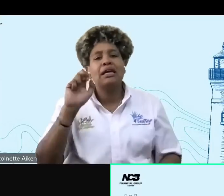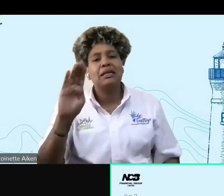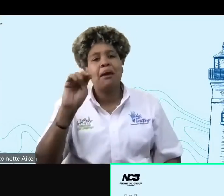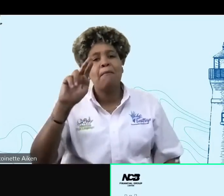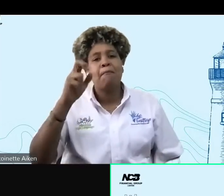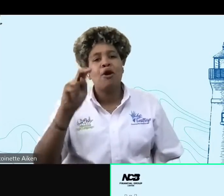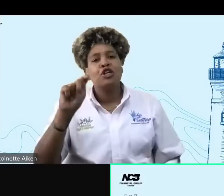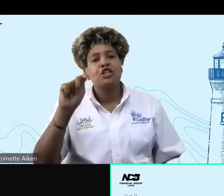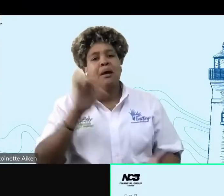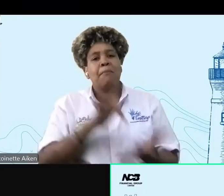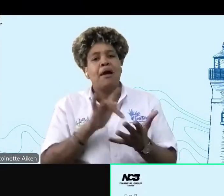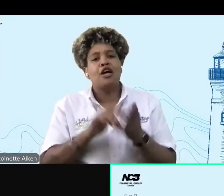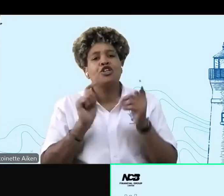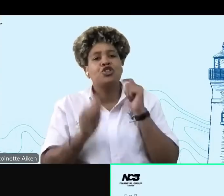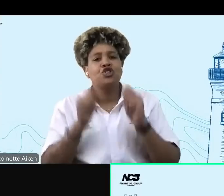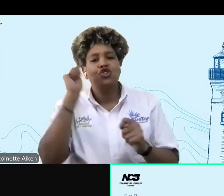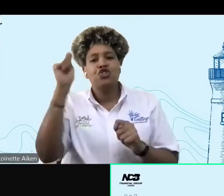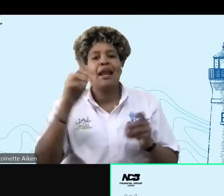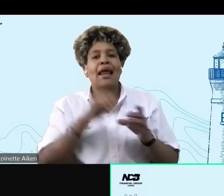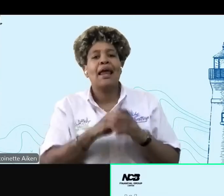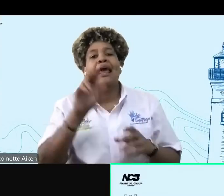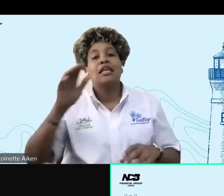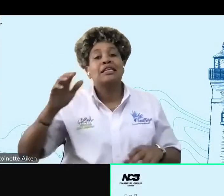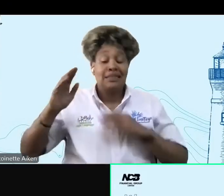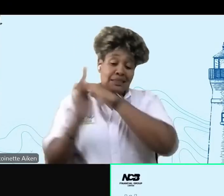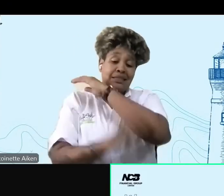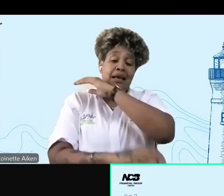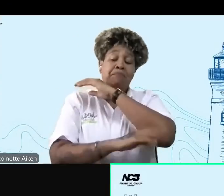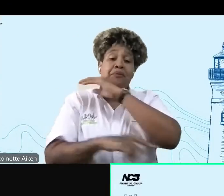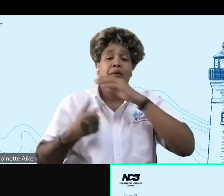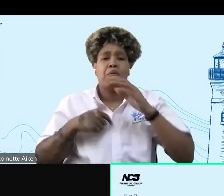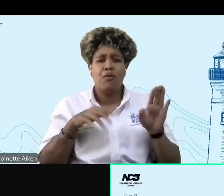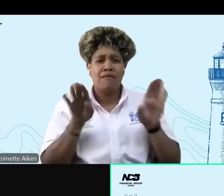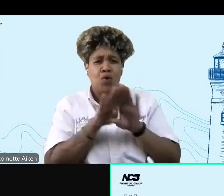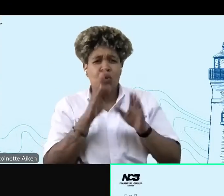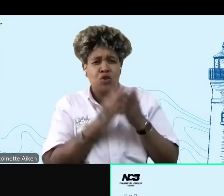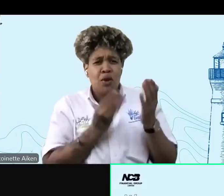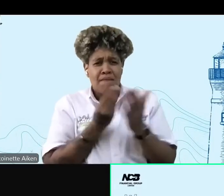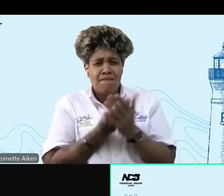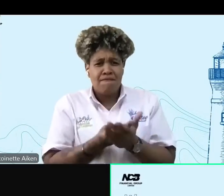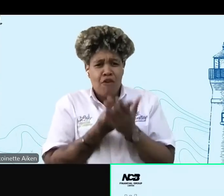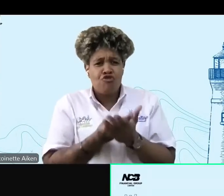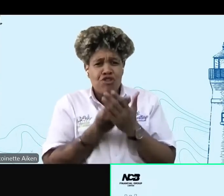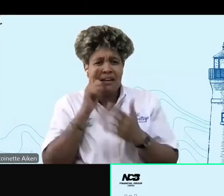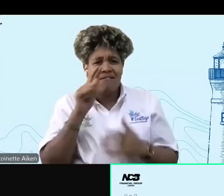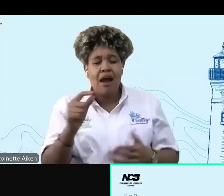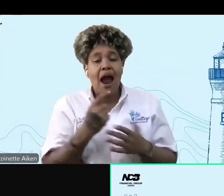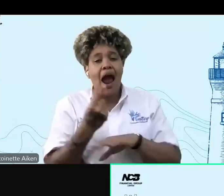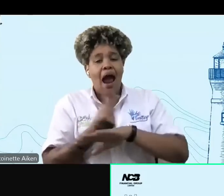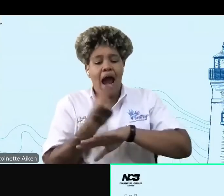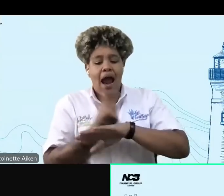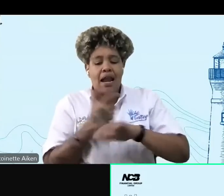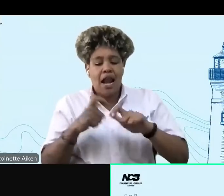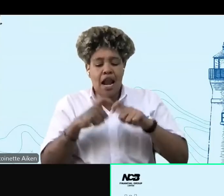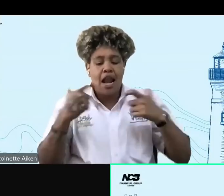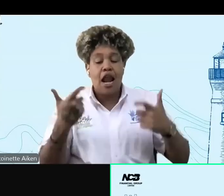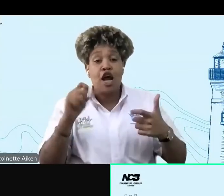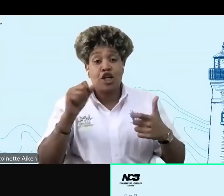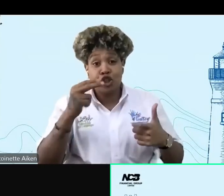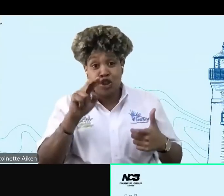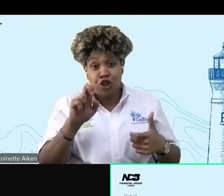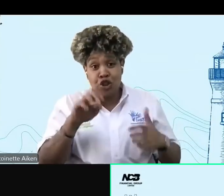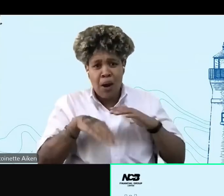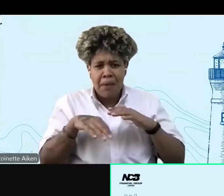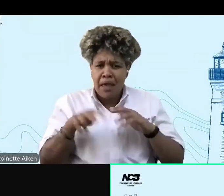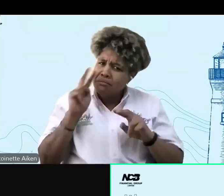Tobago. Late in September, we would have also closed some fundraising for Guyana's largest shore base, the Gisby